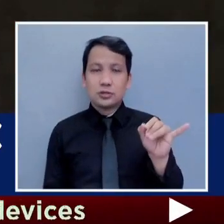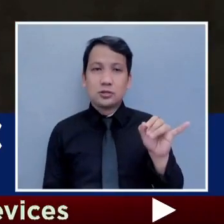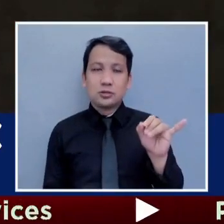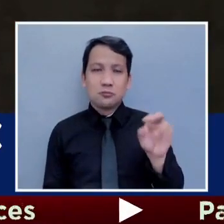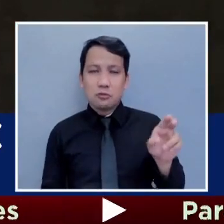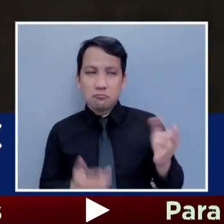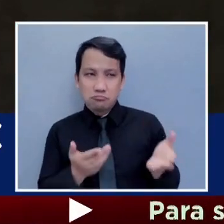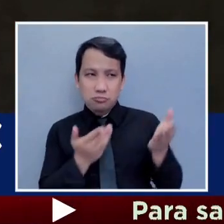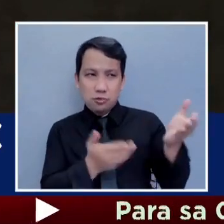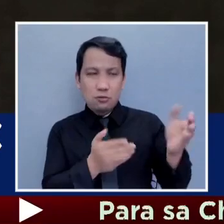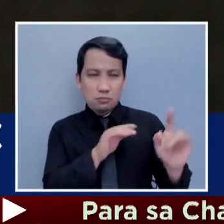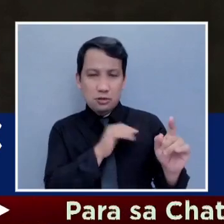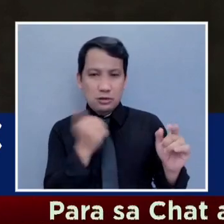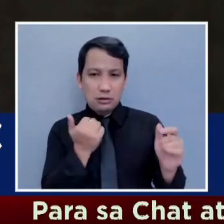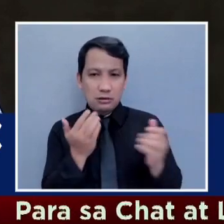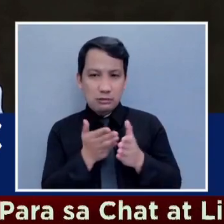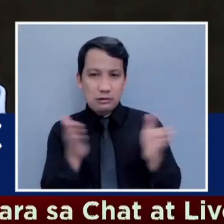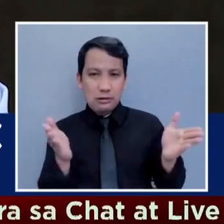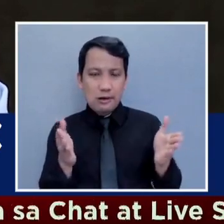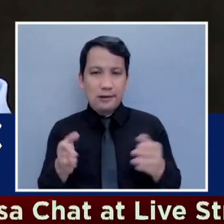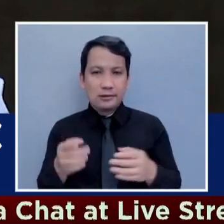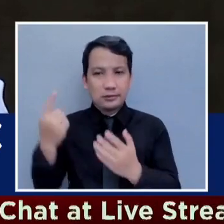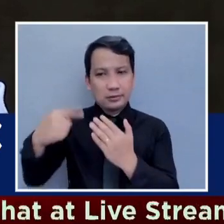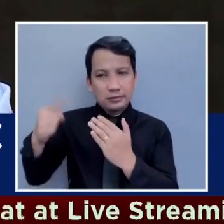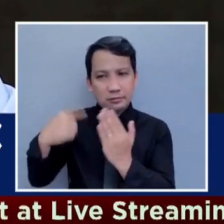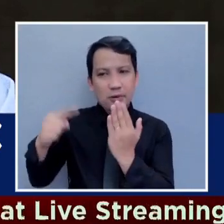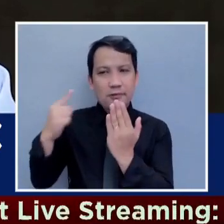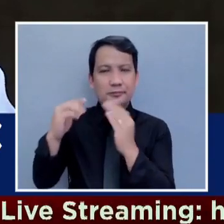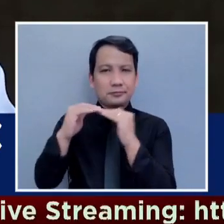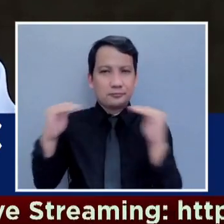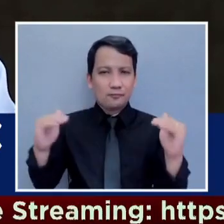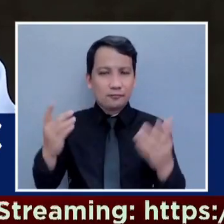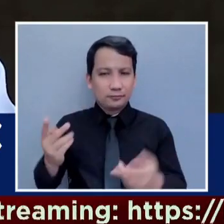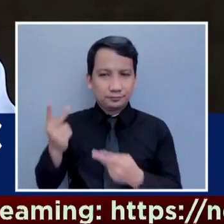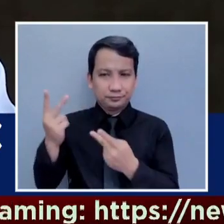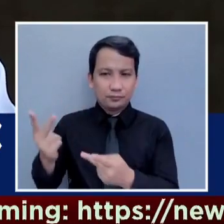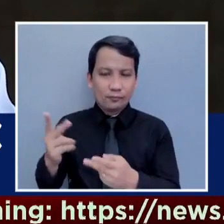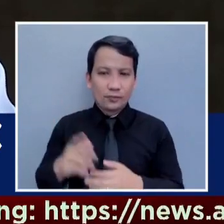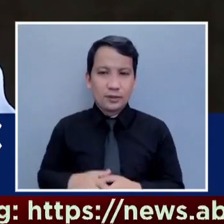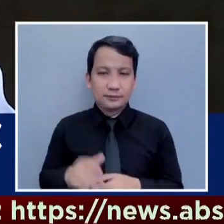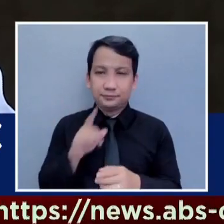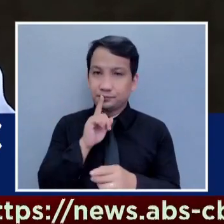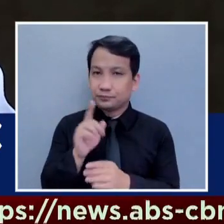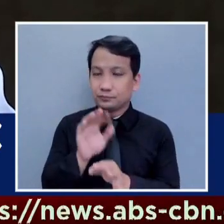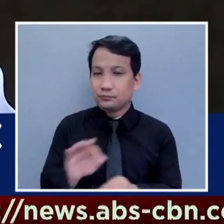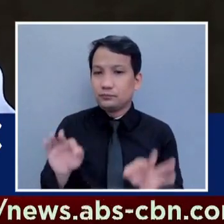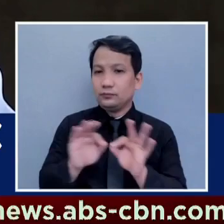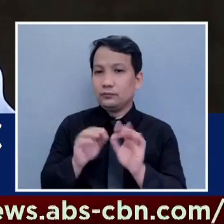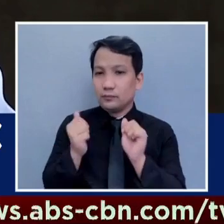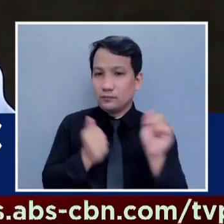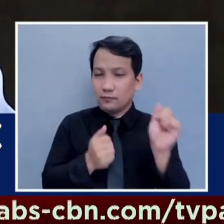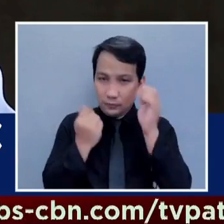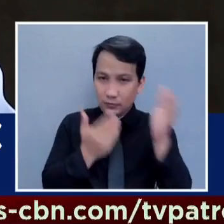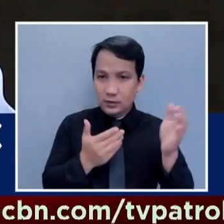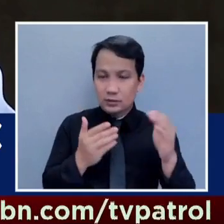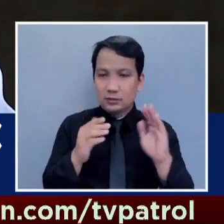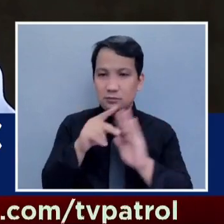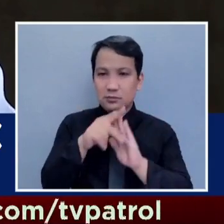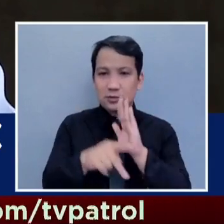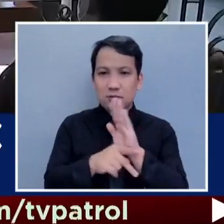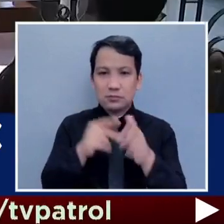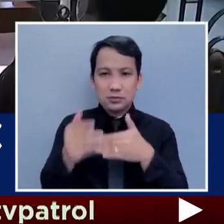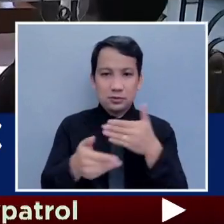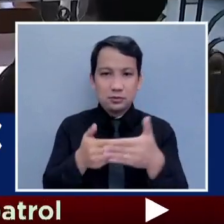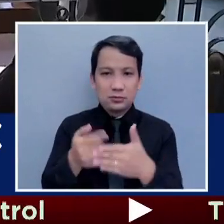have to stress test the validity of their proposals, and we have to make sure that they follow rules and procedure